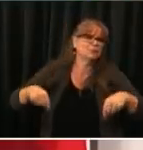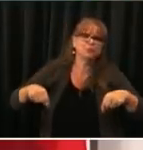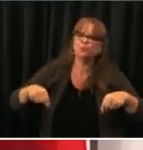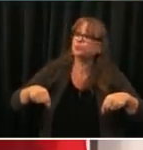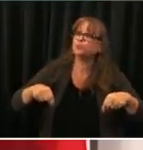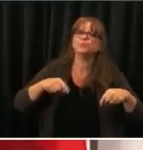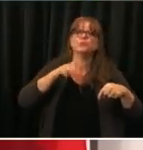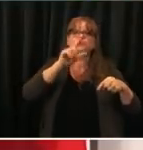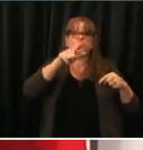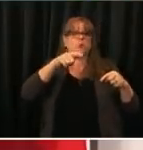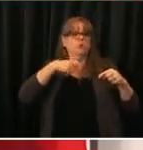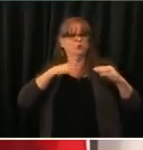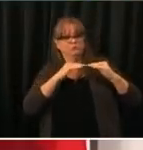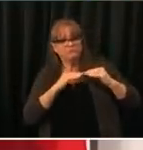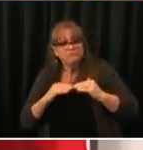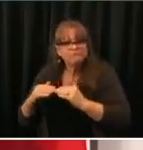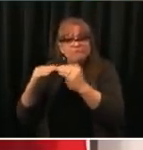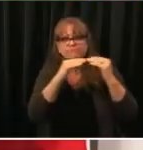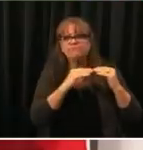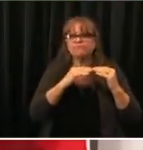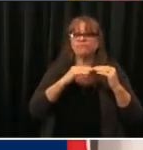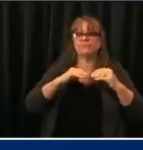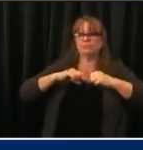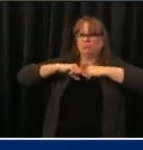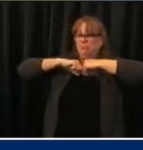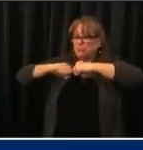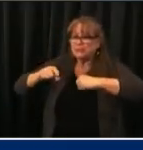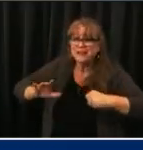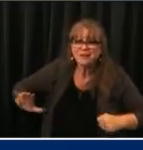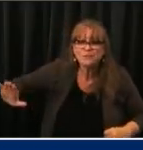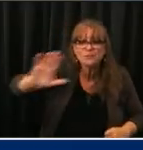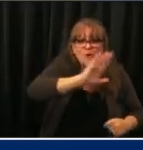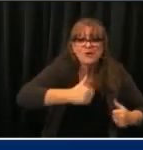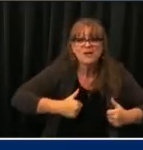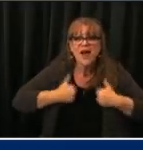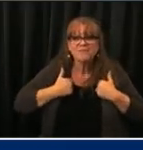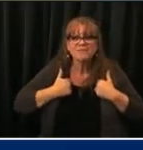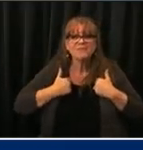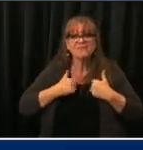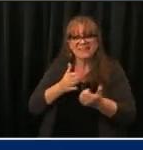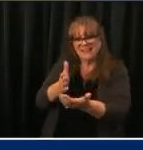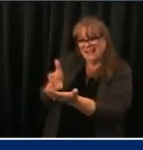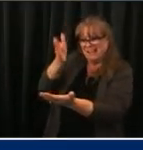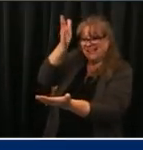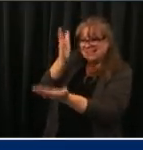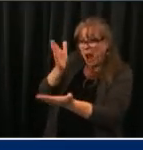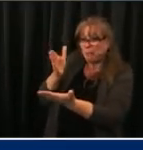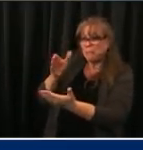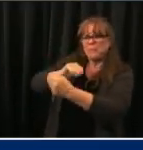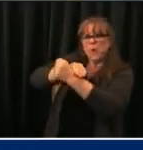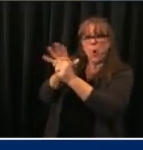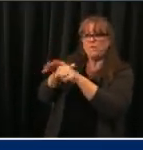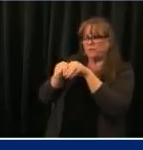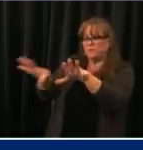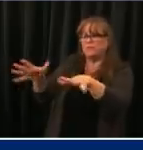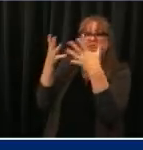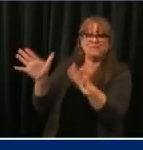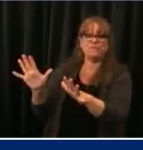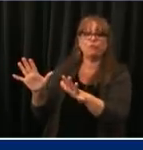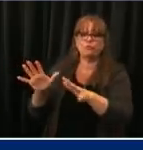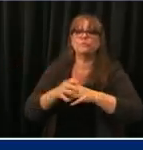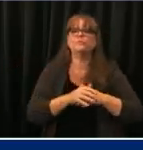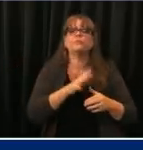equitable, saves the most lives, and ends the pandemic as soon as possible. This Herculean effort to get vaccines into arms cannot